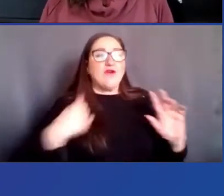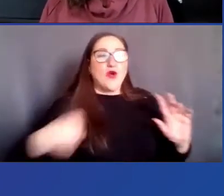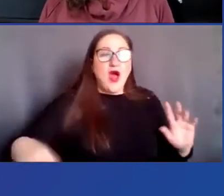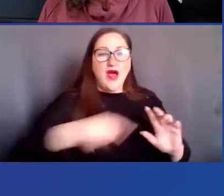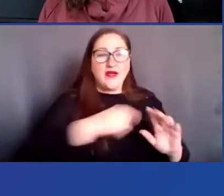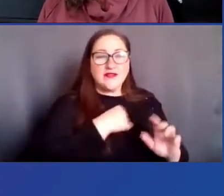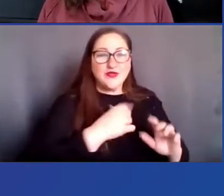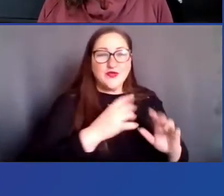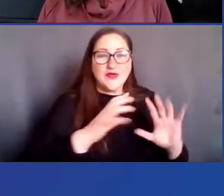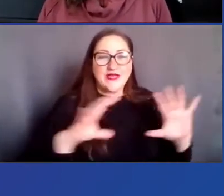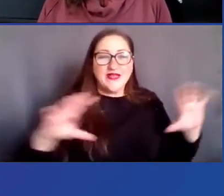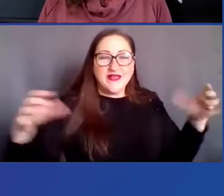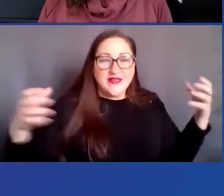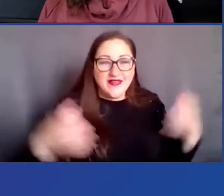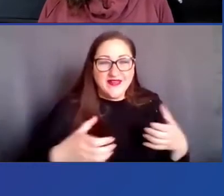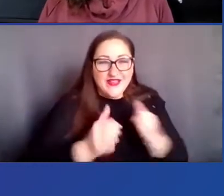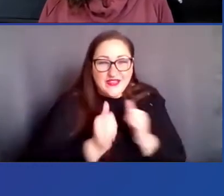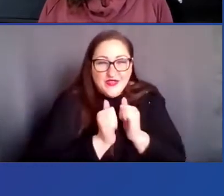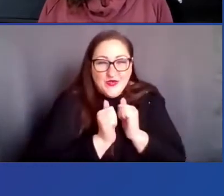to be together.